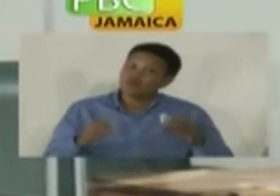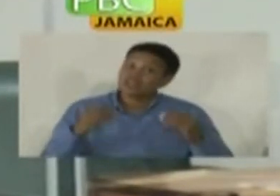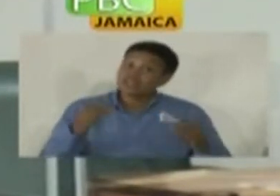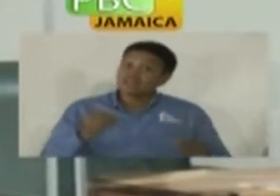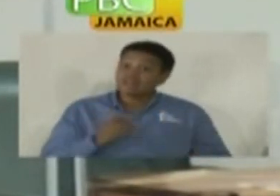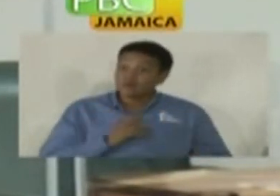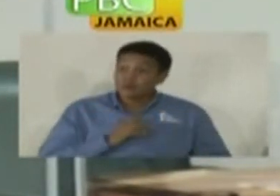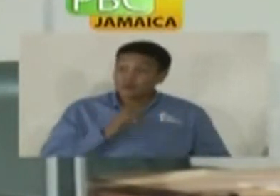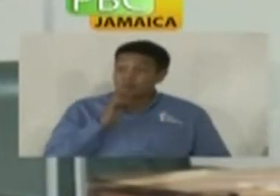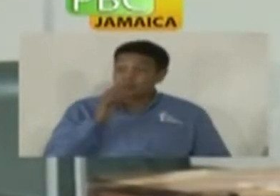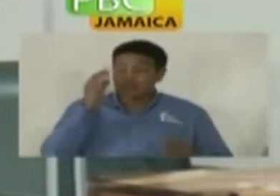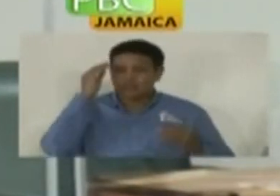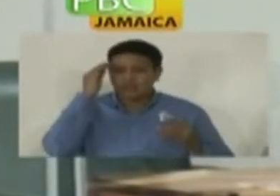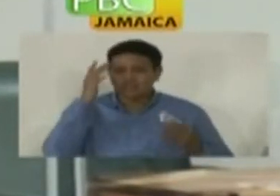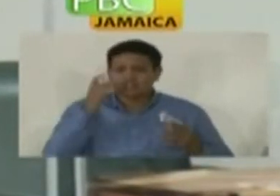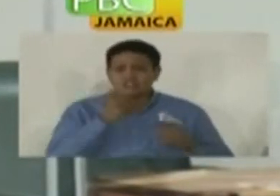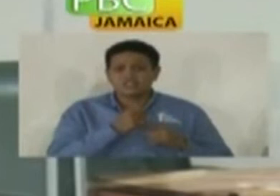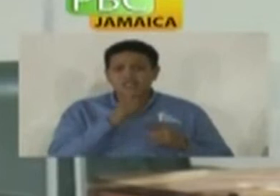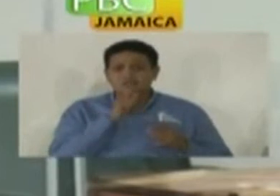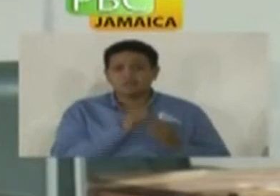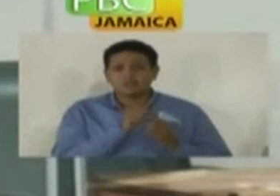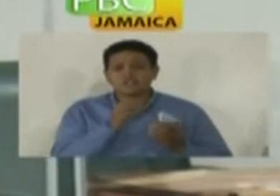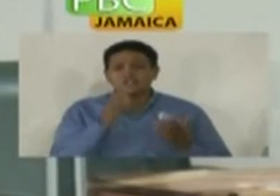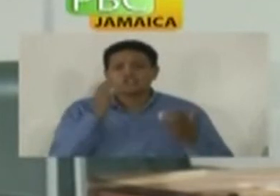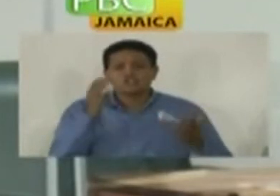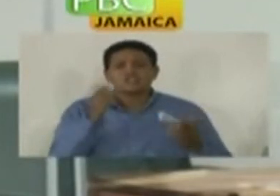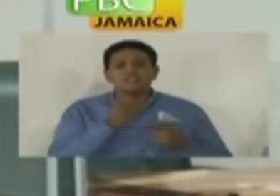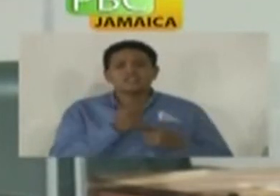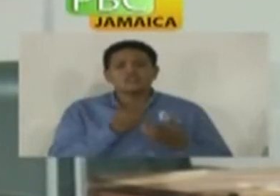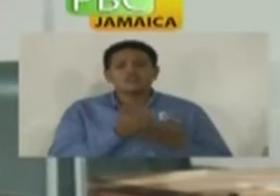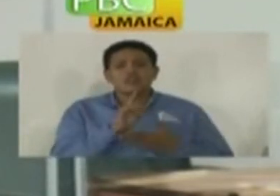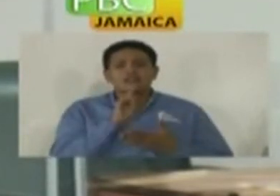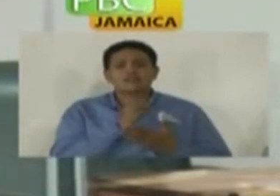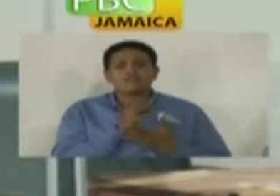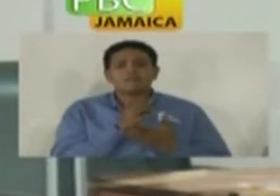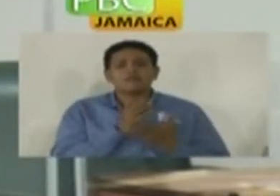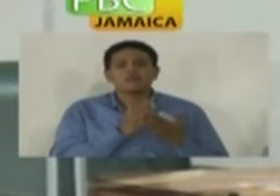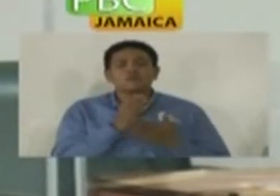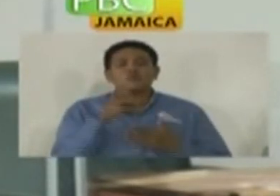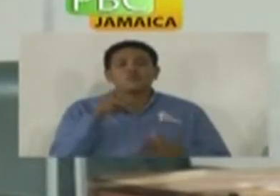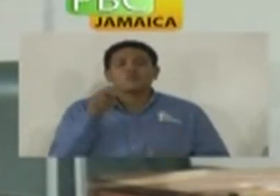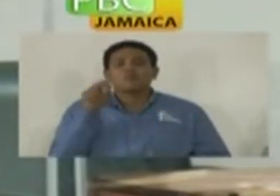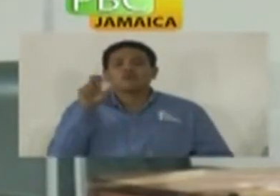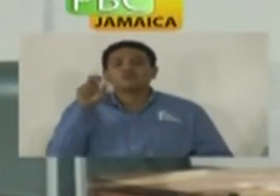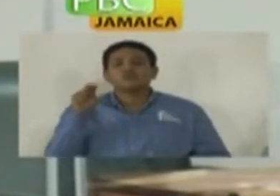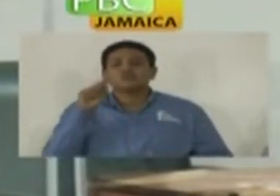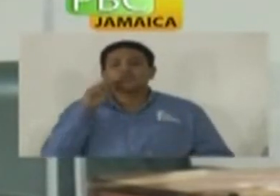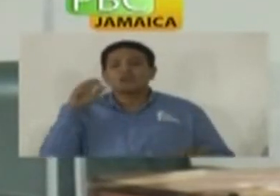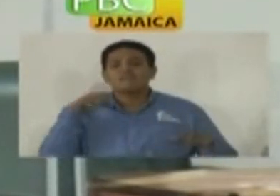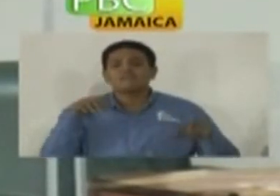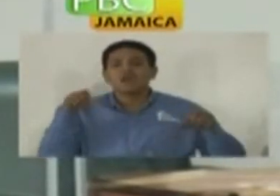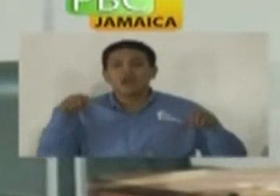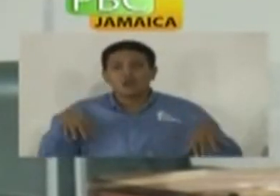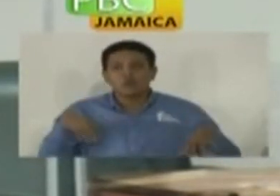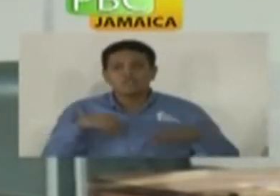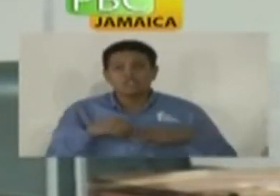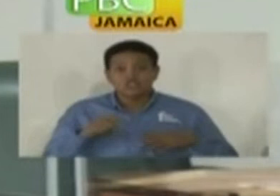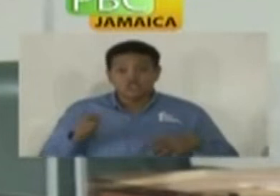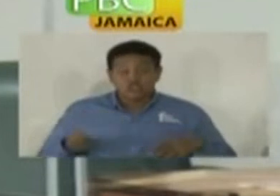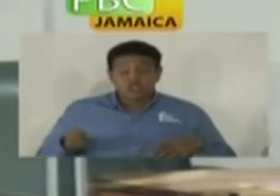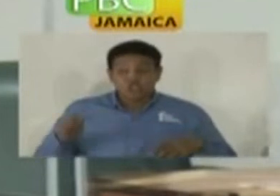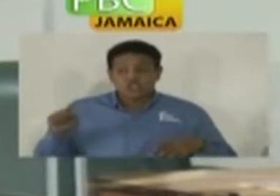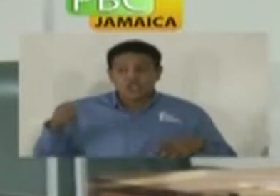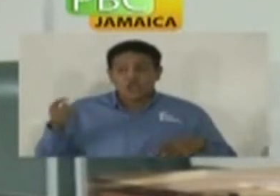consideration to the suggestion that the right of appeal by the prosecution of acquittals in judge-alone